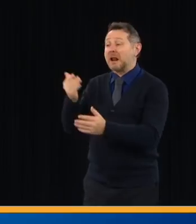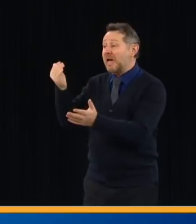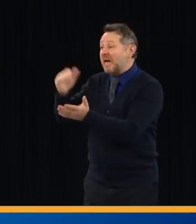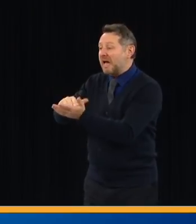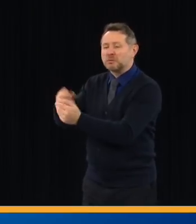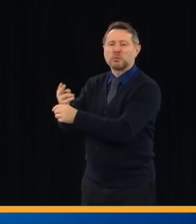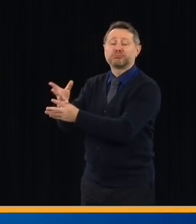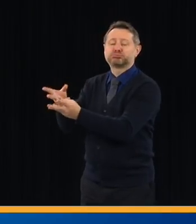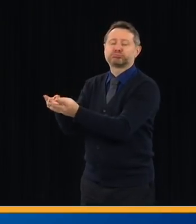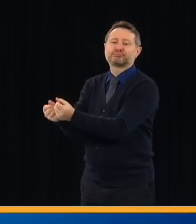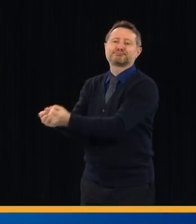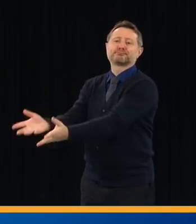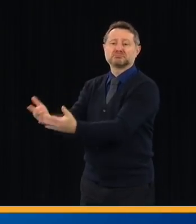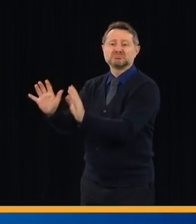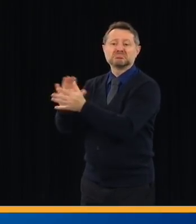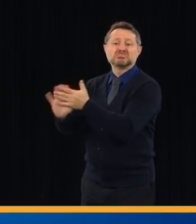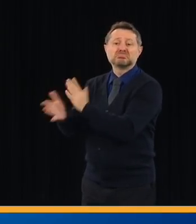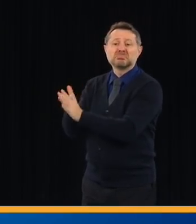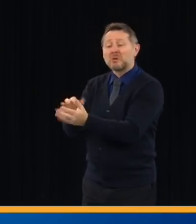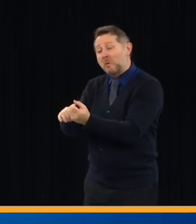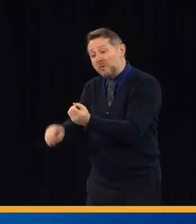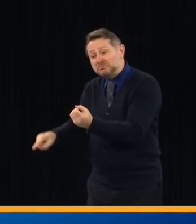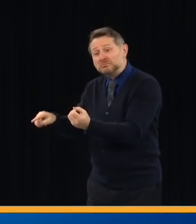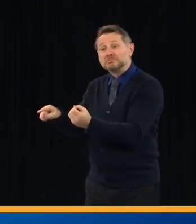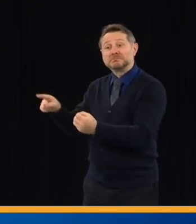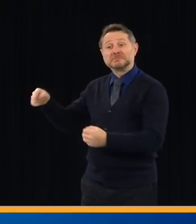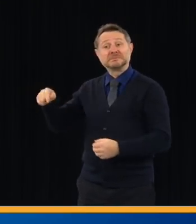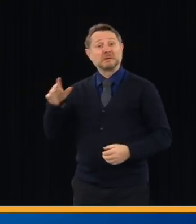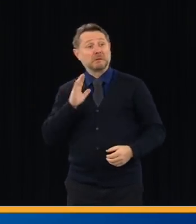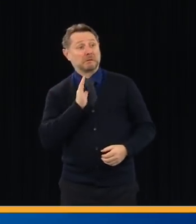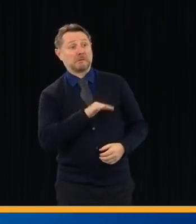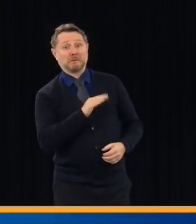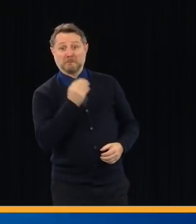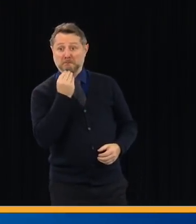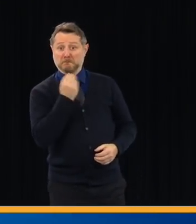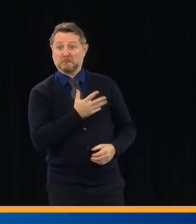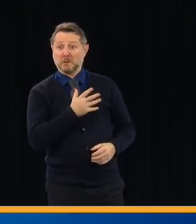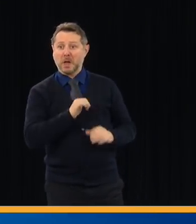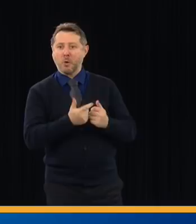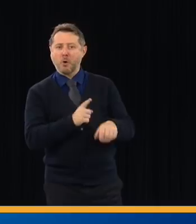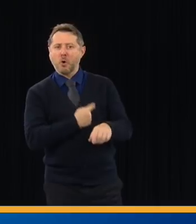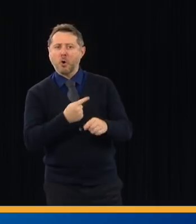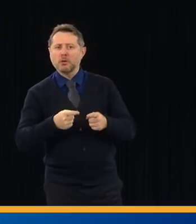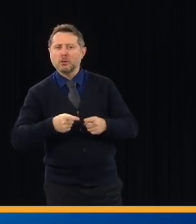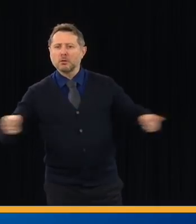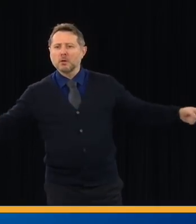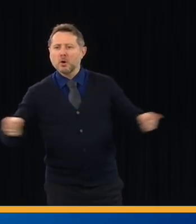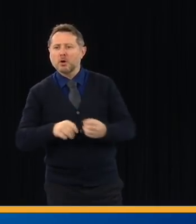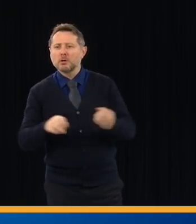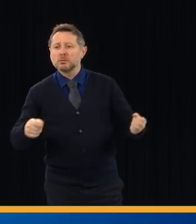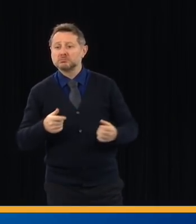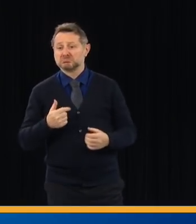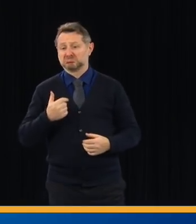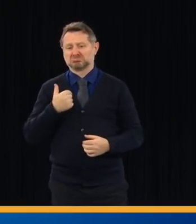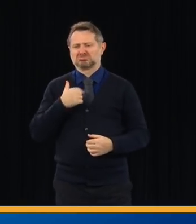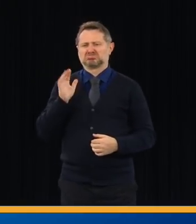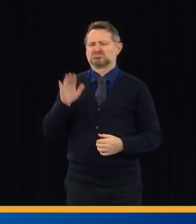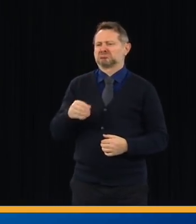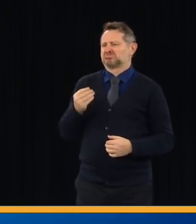all smashed up. He says, how many feet of it were there? I tell him there